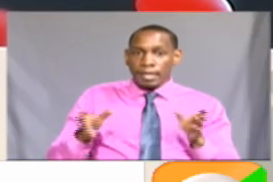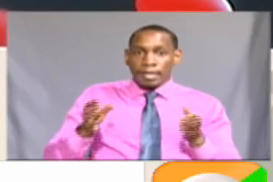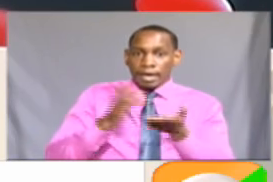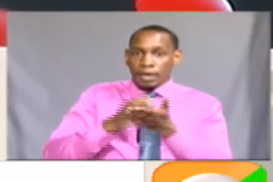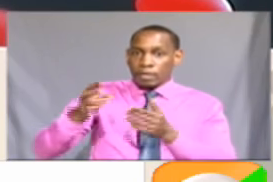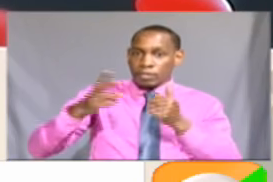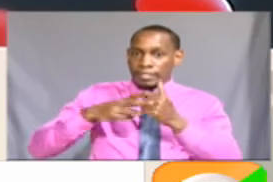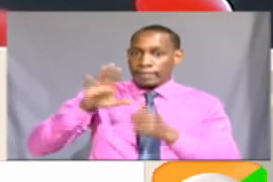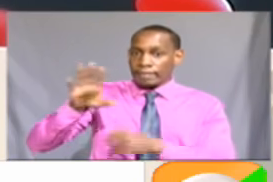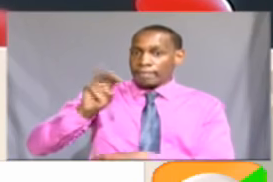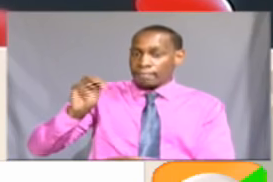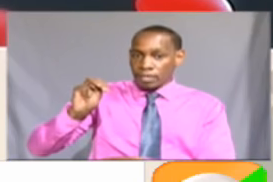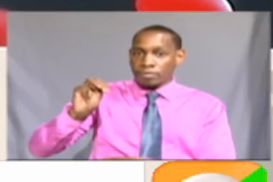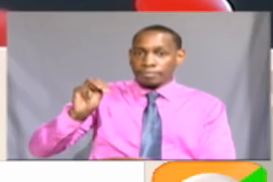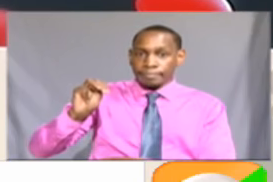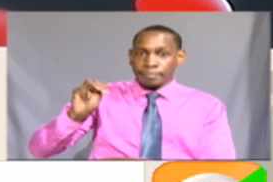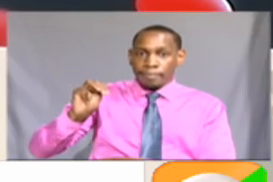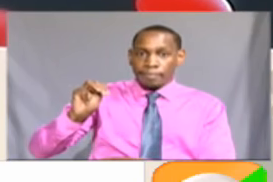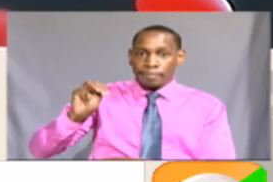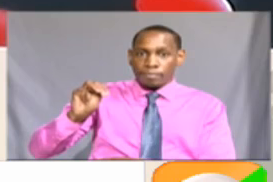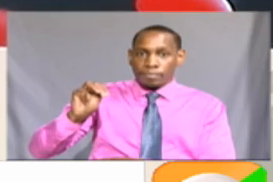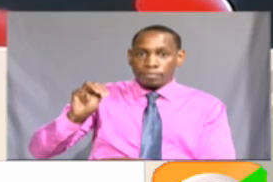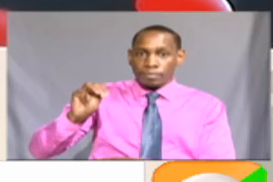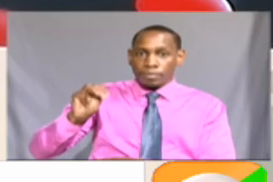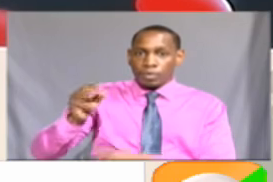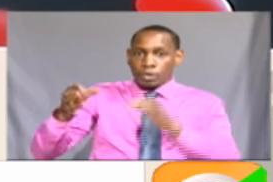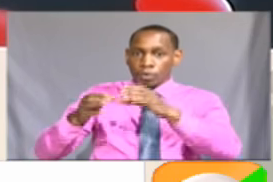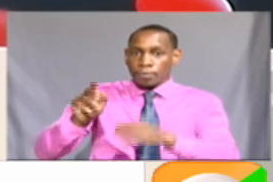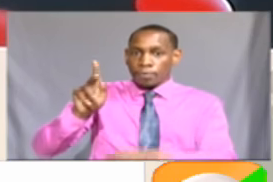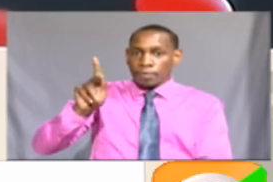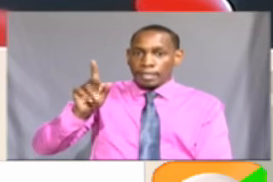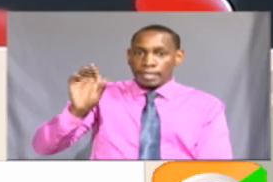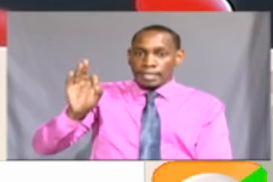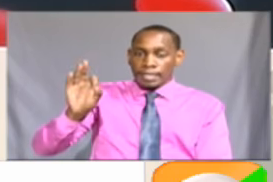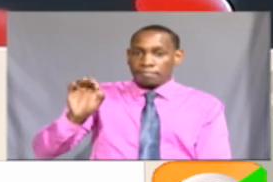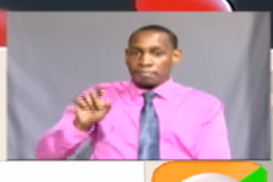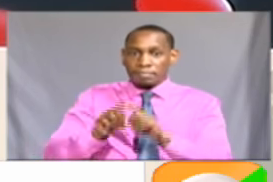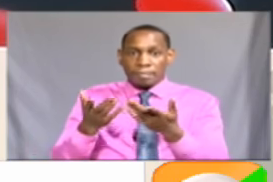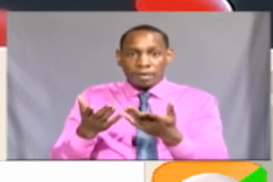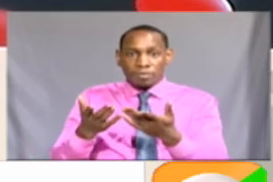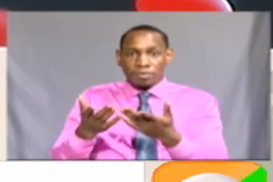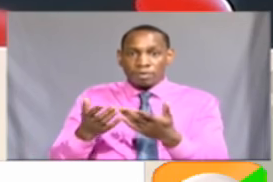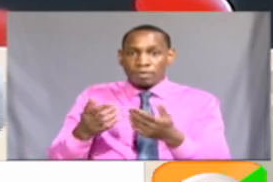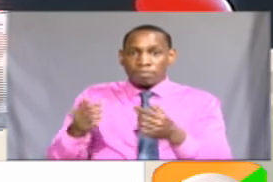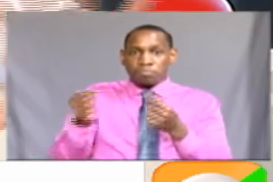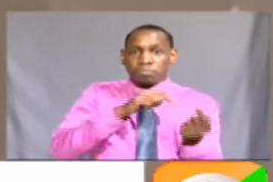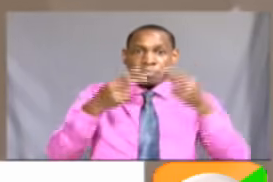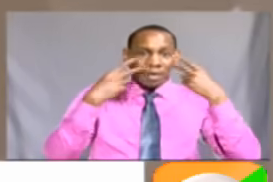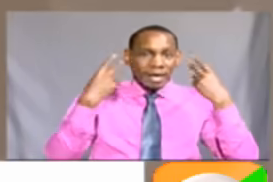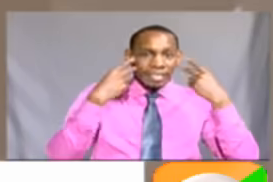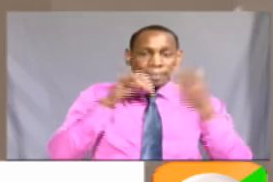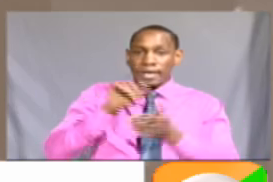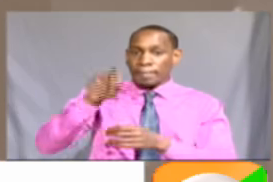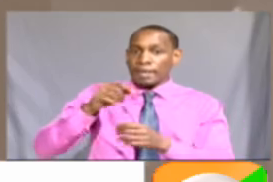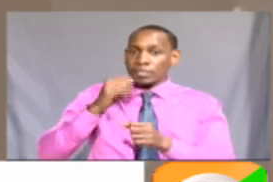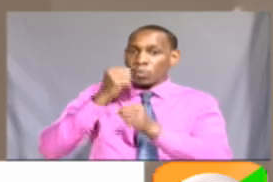like 75 million around KDF, as if this was, you know, Al-Shabaab, where we really have to